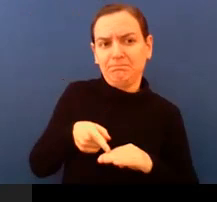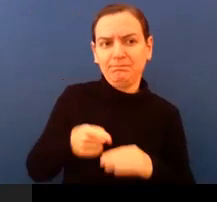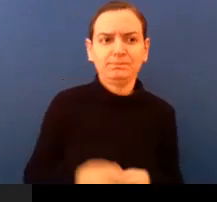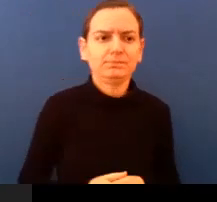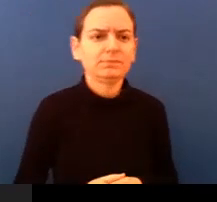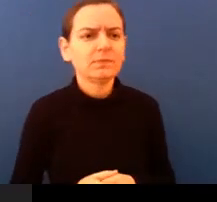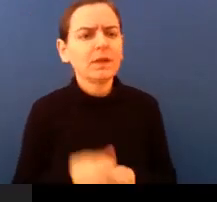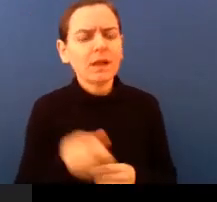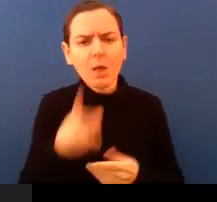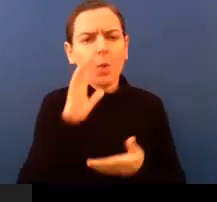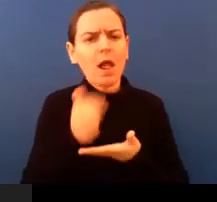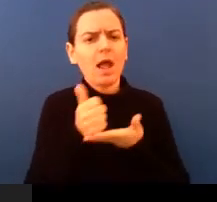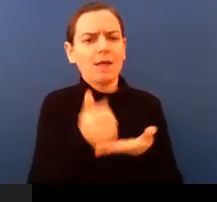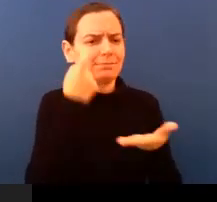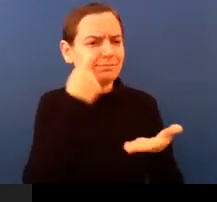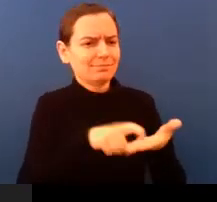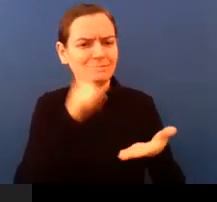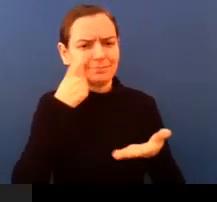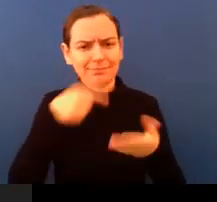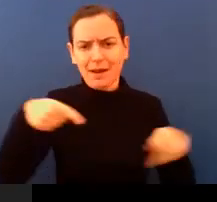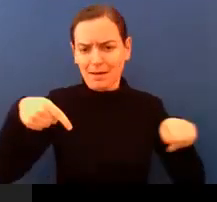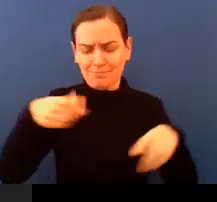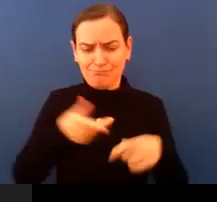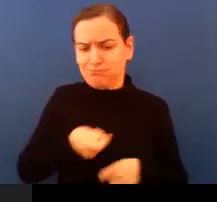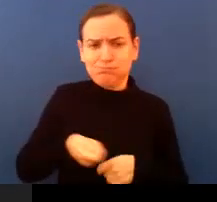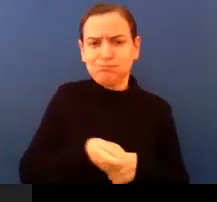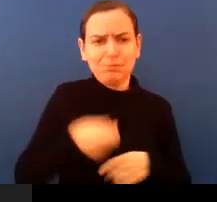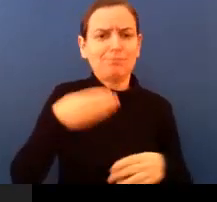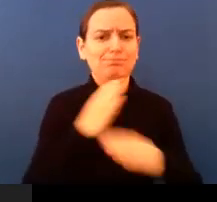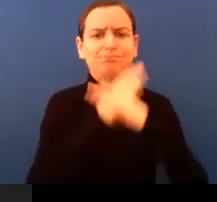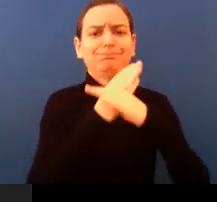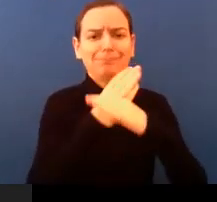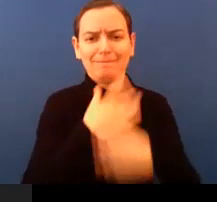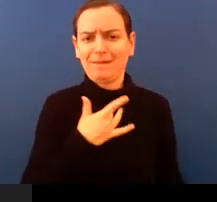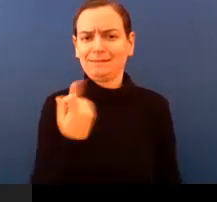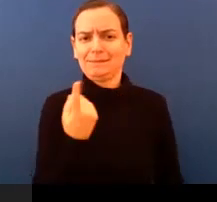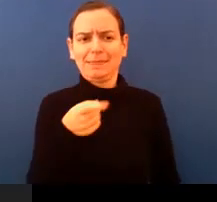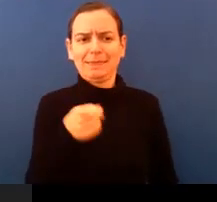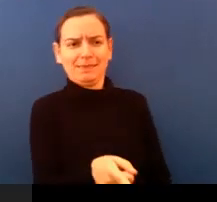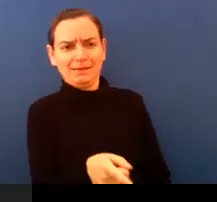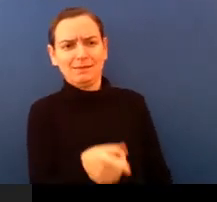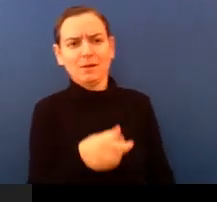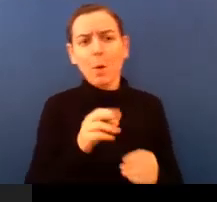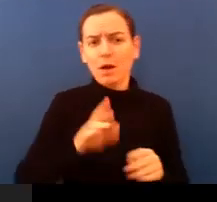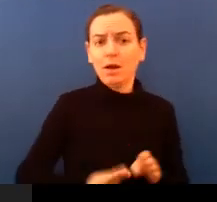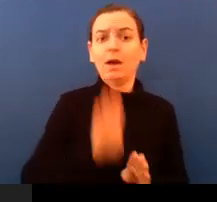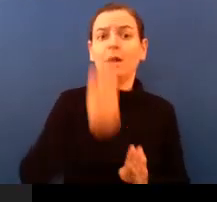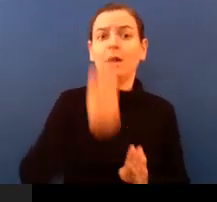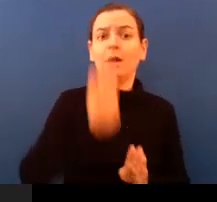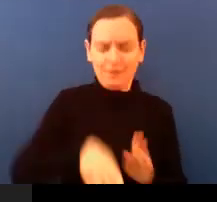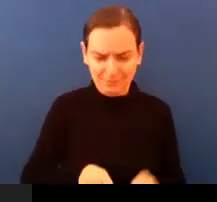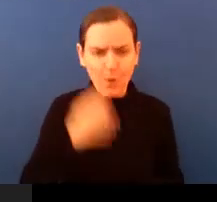providing dimension, texture, sound, and supports development of additional